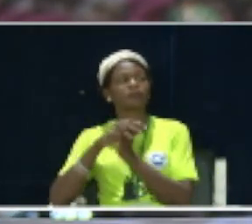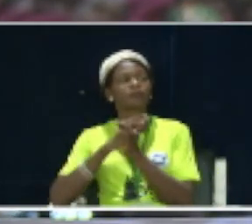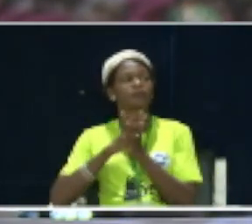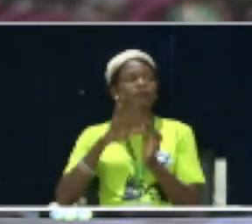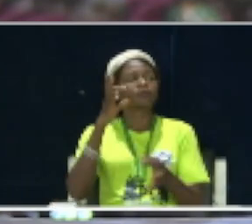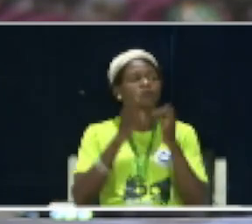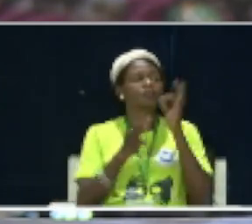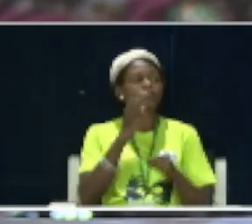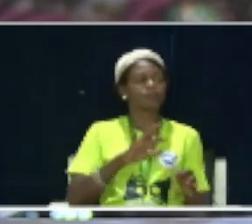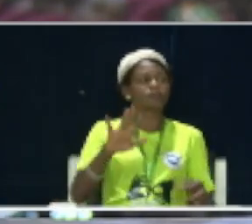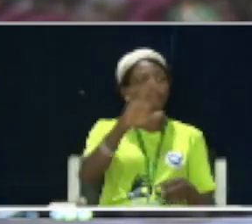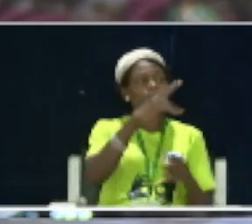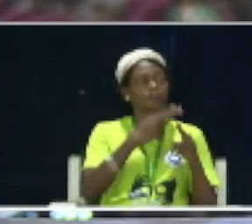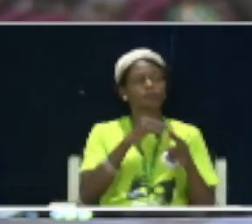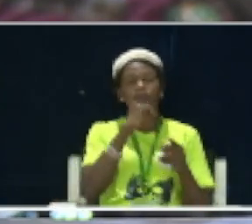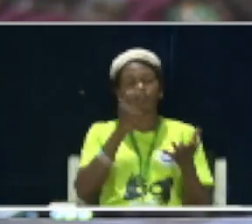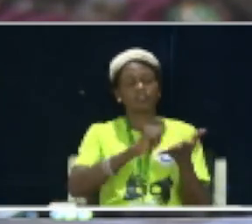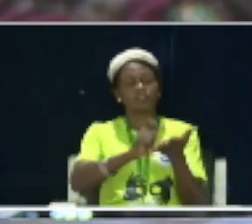If your name is not written,